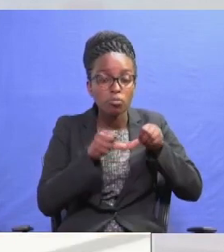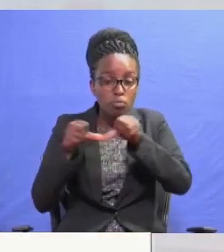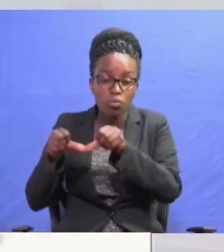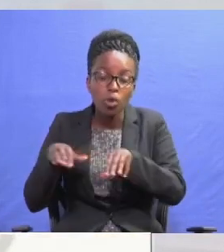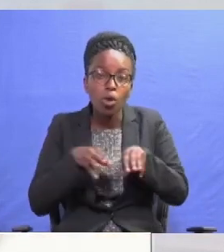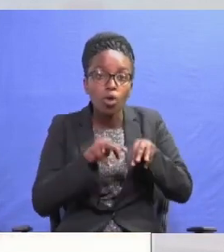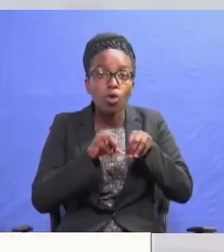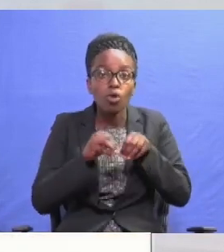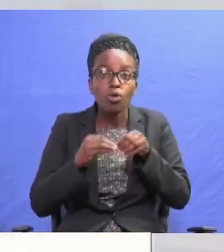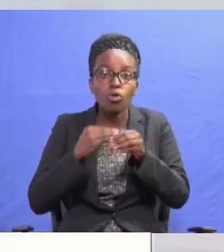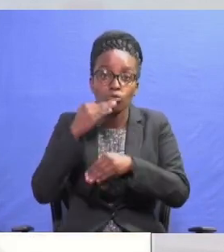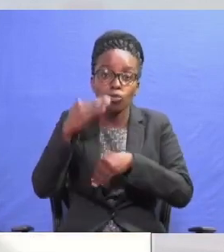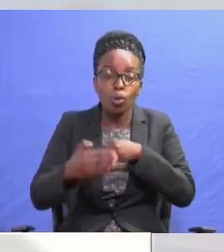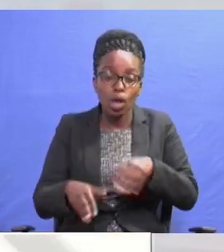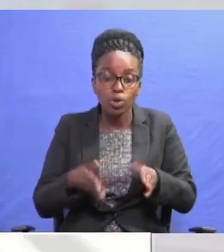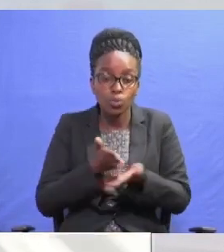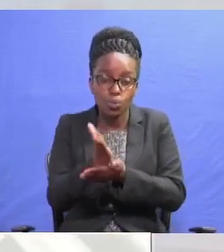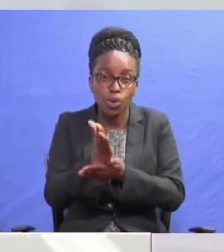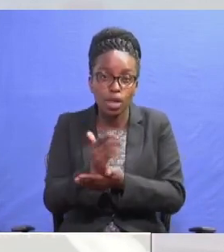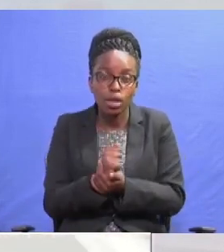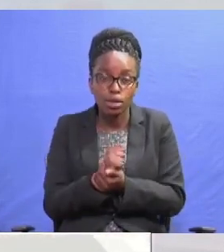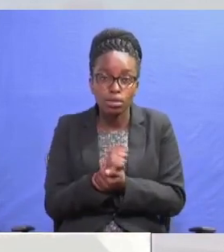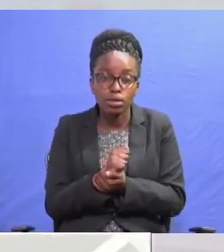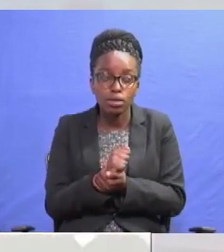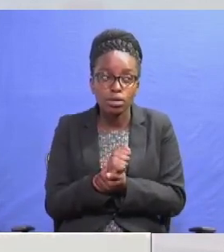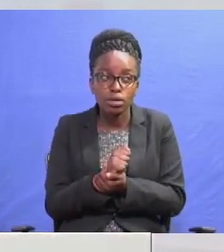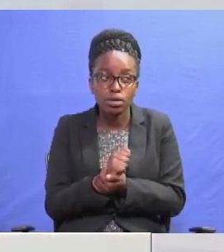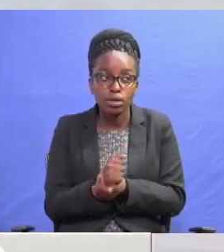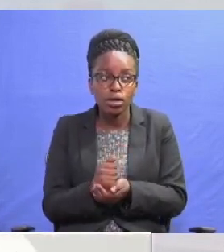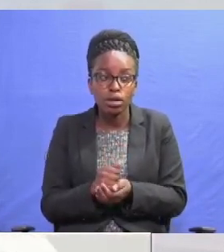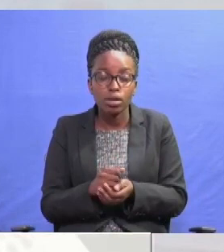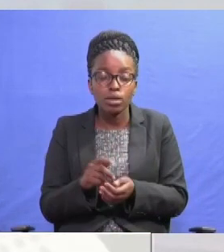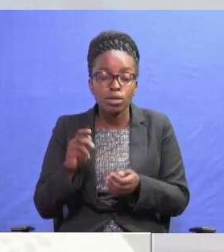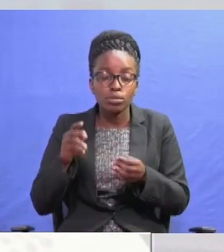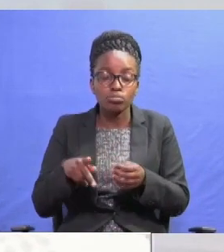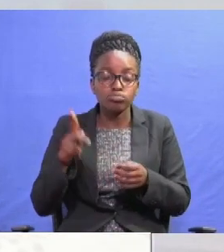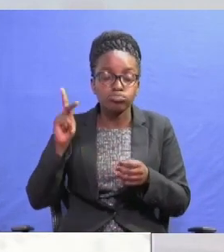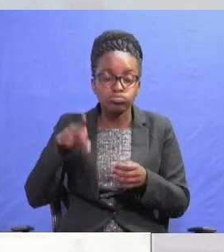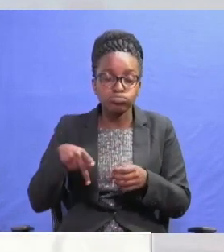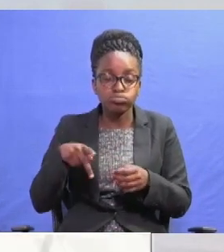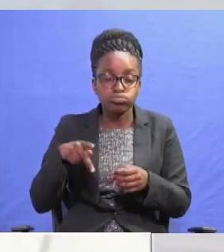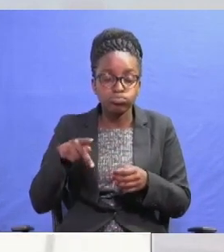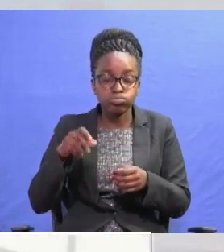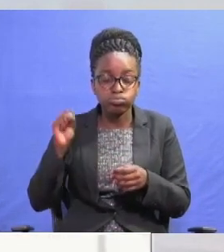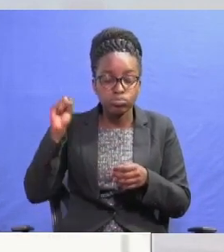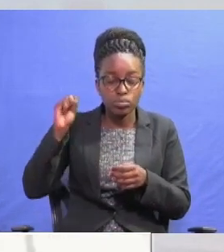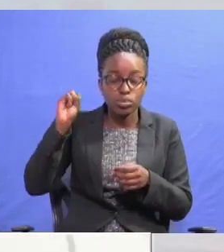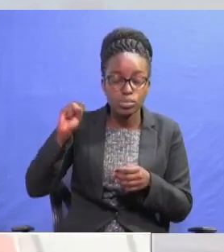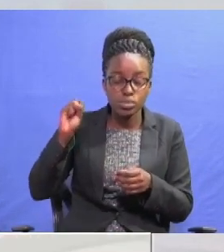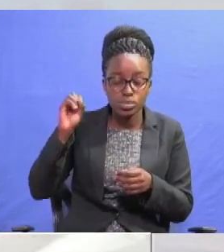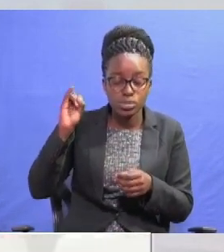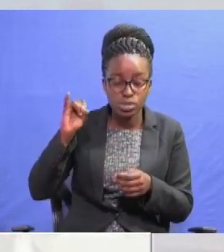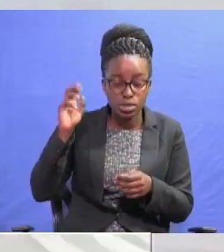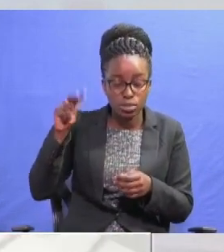me unpack this very important discussion today is Professor Simon Onywere, Director, that